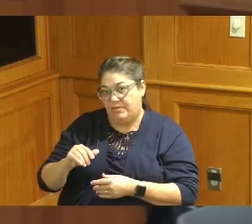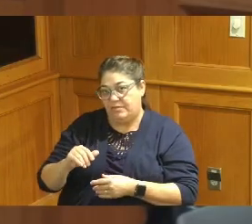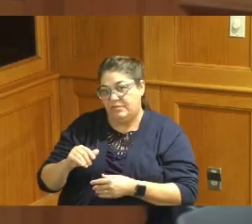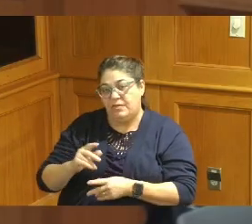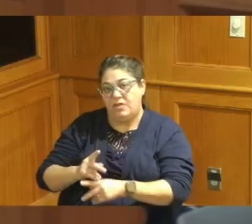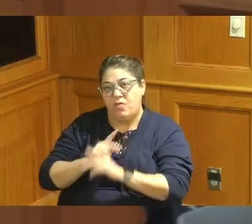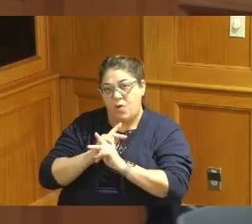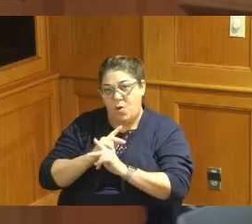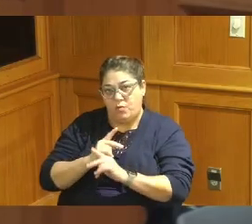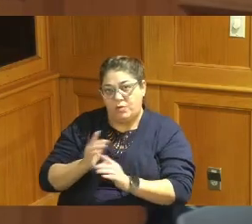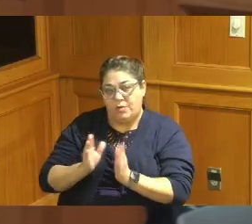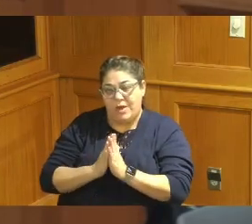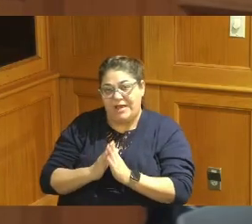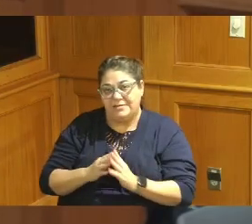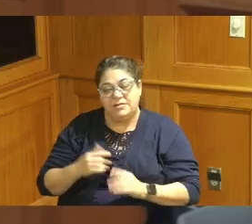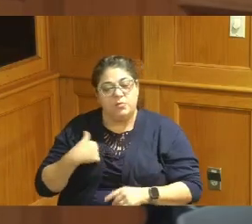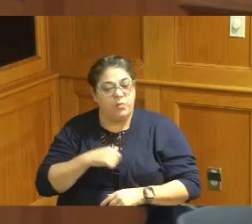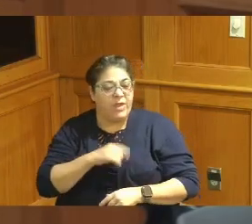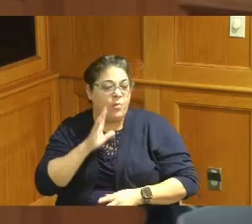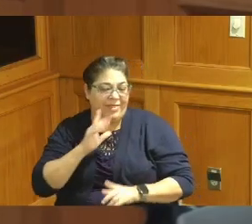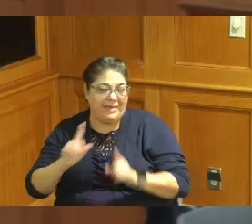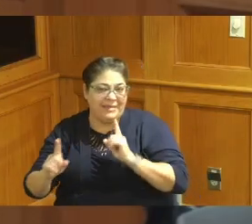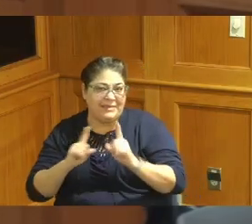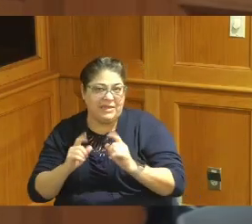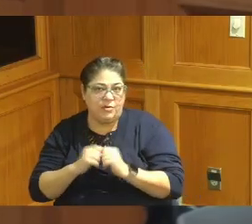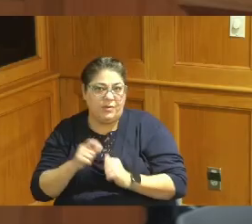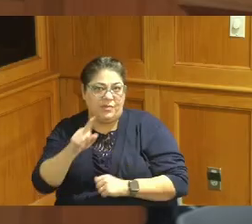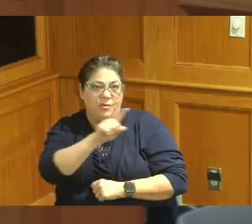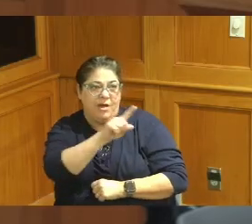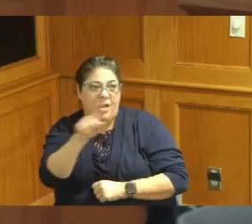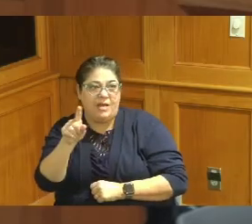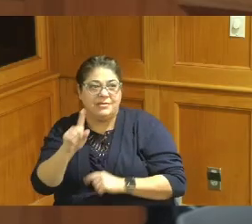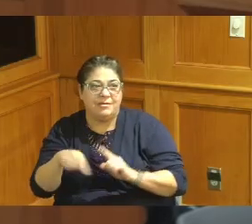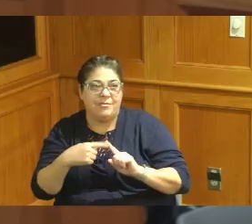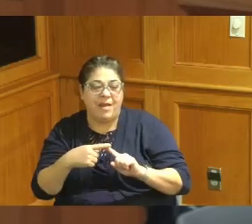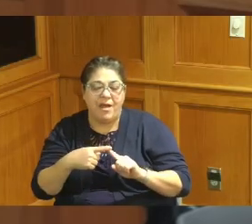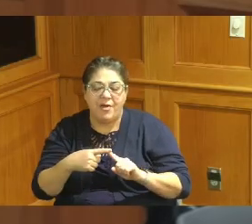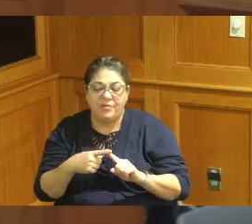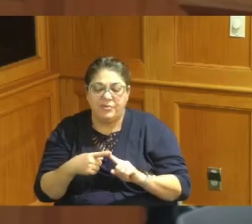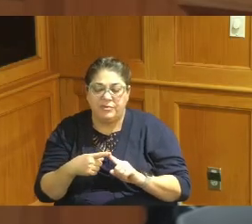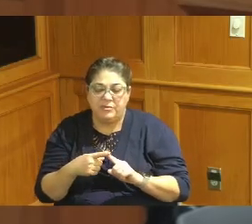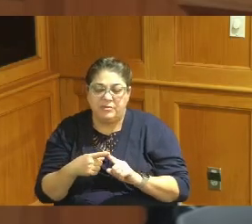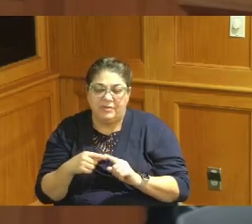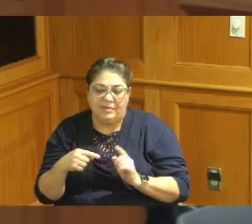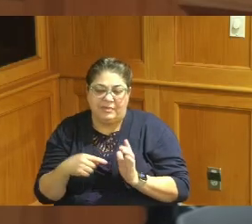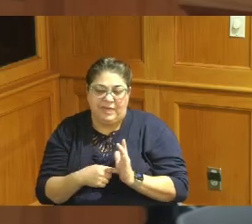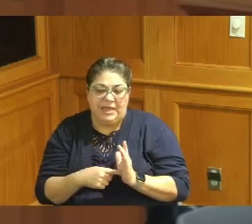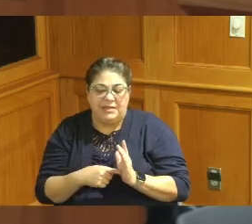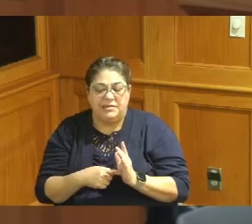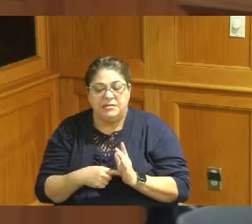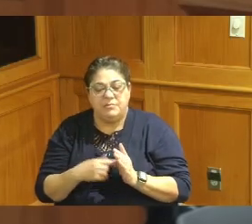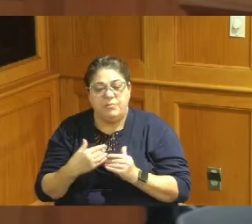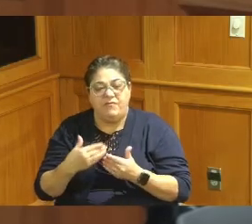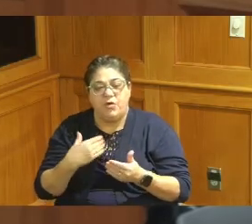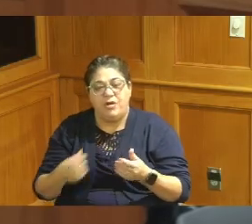I think we're going to continue conversation with you all about, as we get closer to middle of next year, if we need to